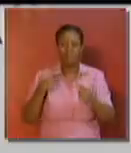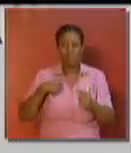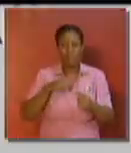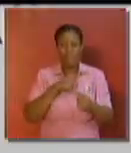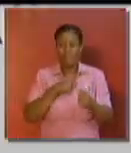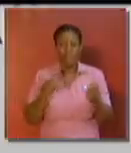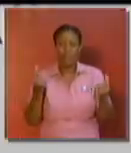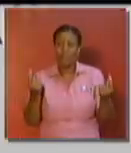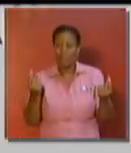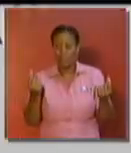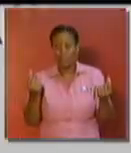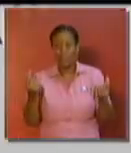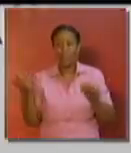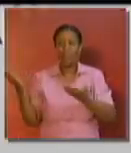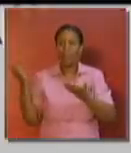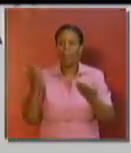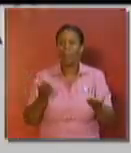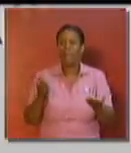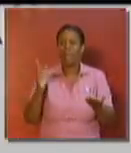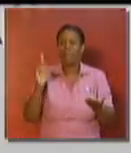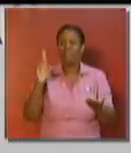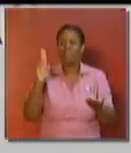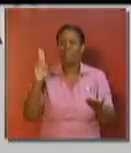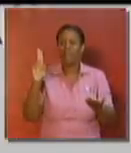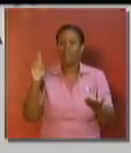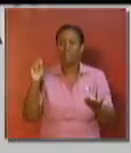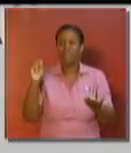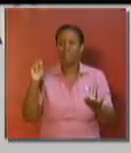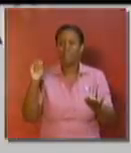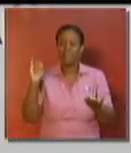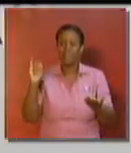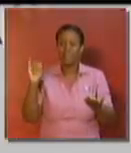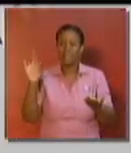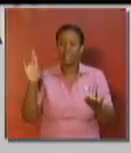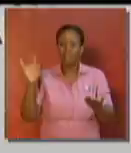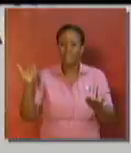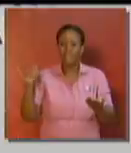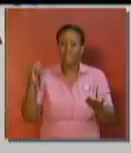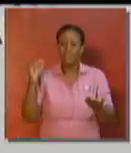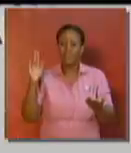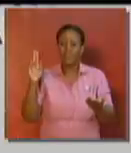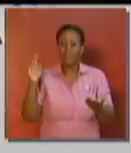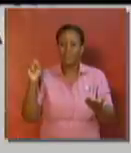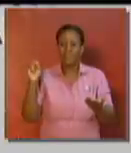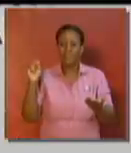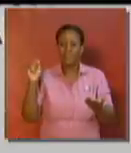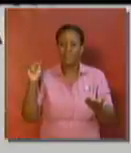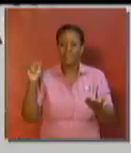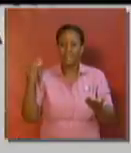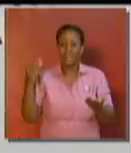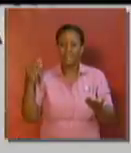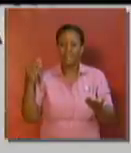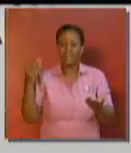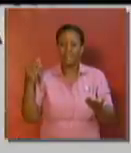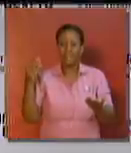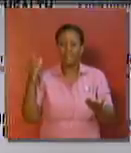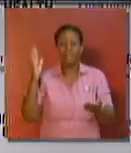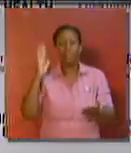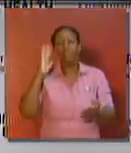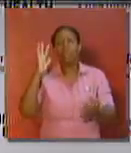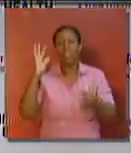program again to provide additional information on this topic and of course to clear up some misconceptions.